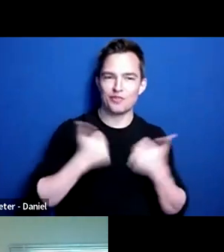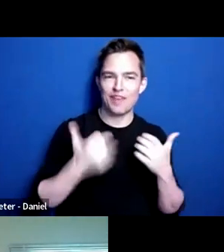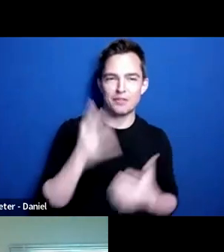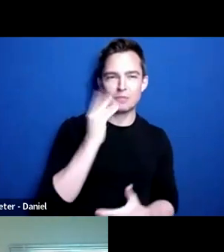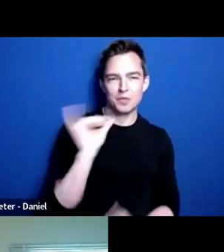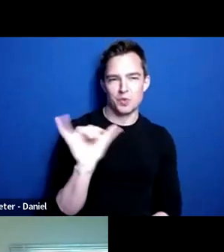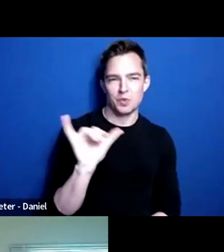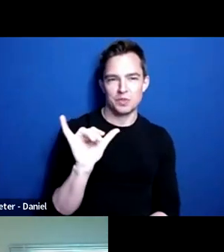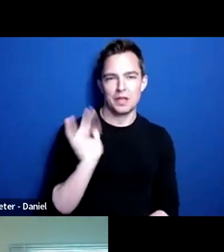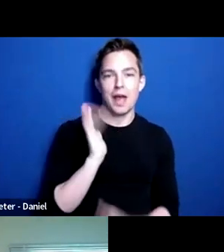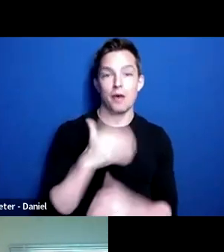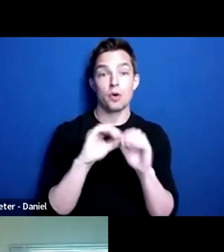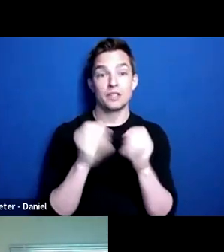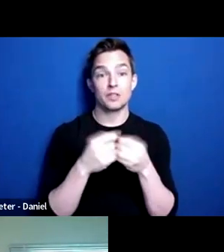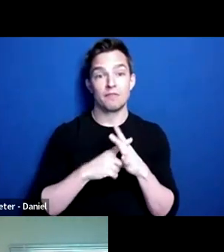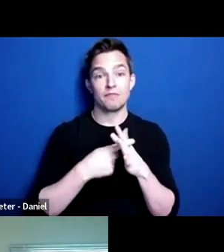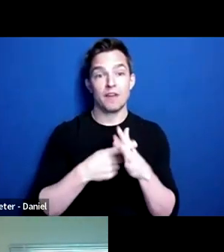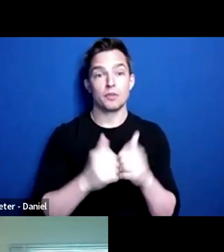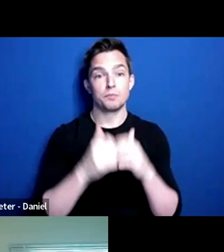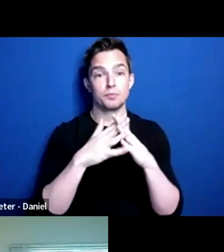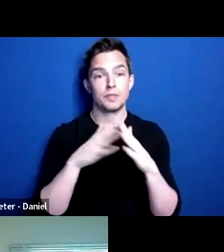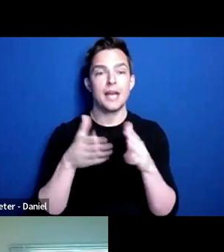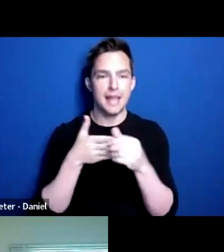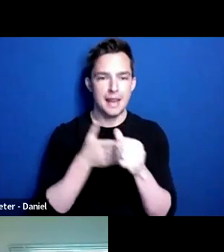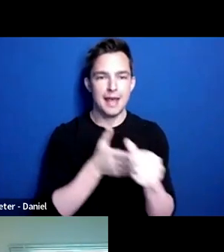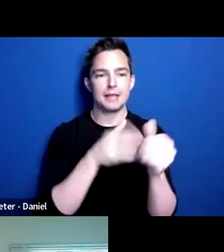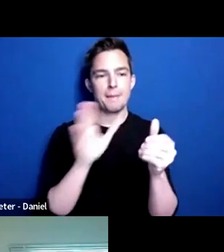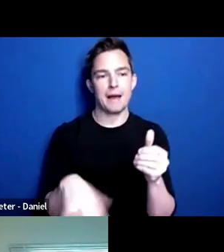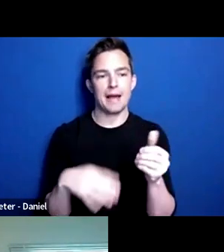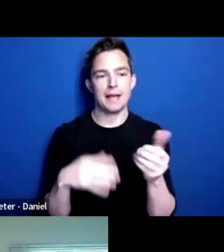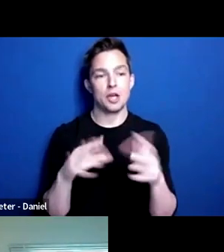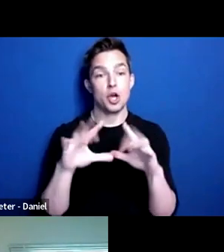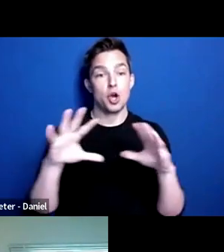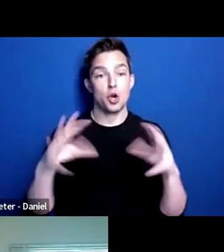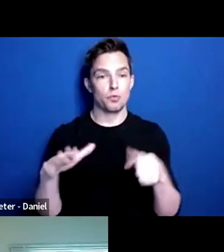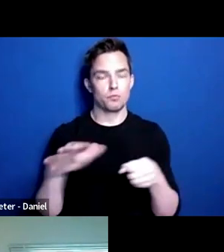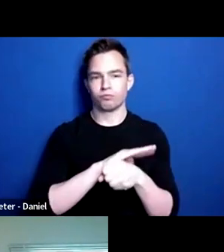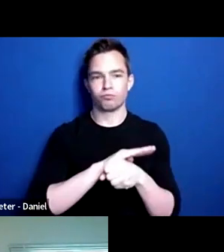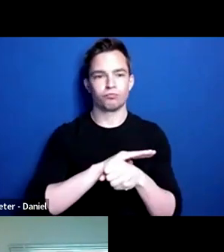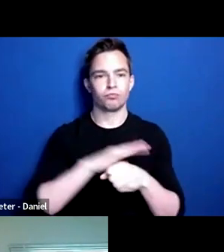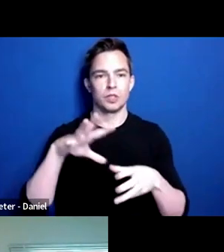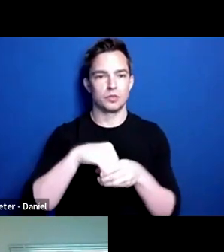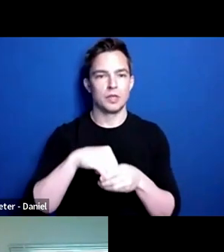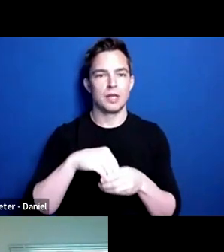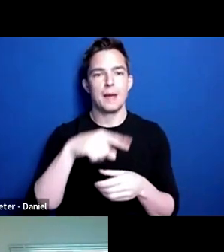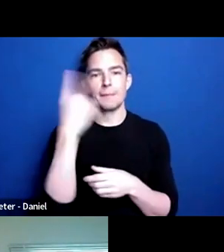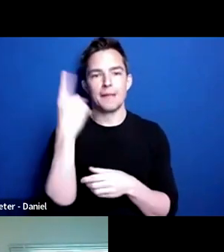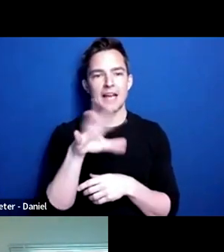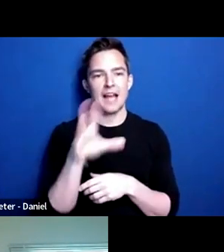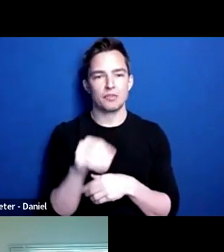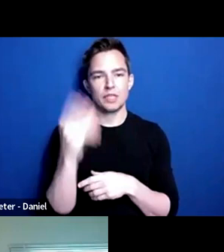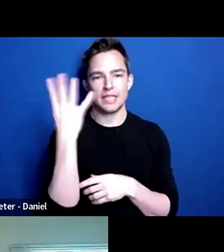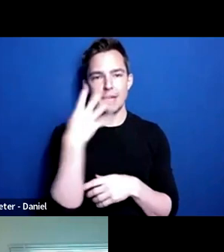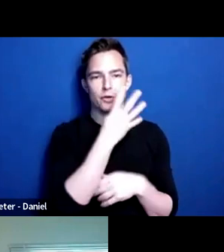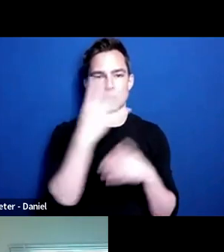So our organization was founded by and is led by a group entirely comprised of Black and African